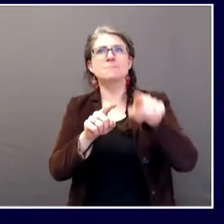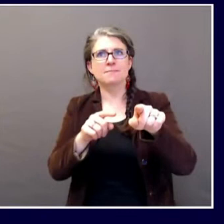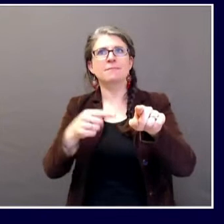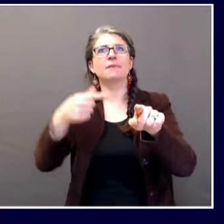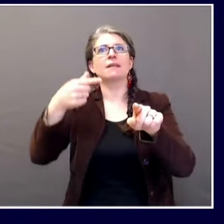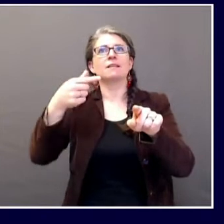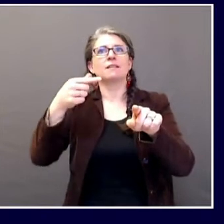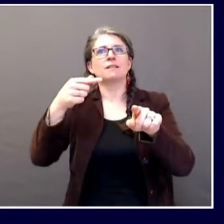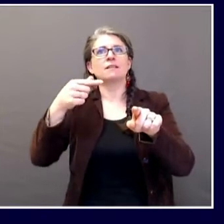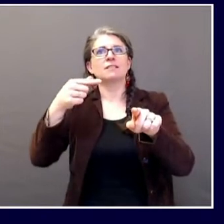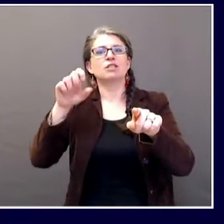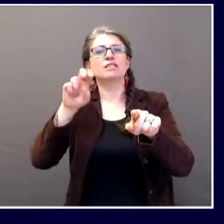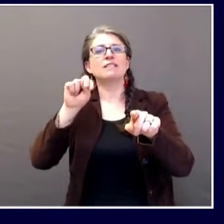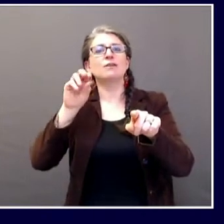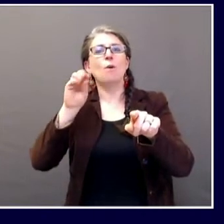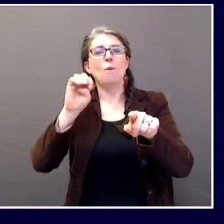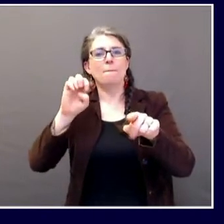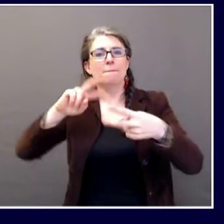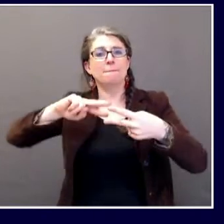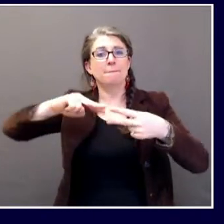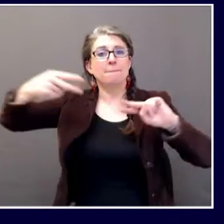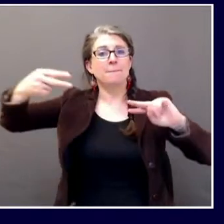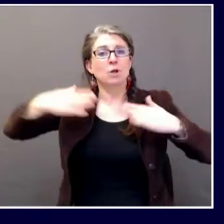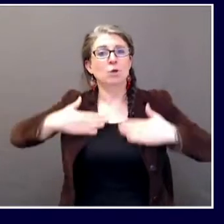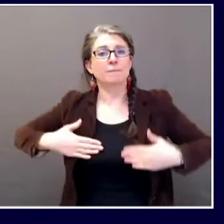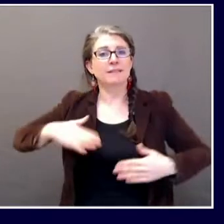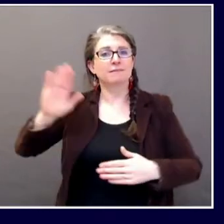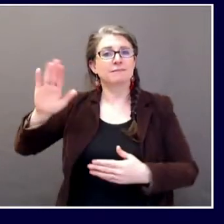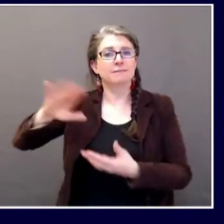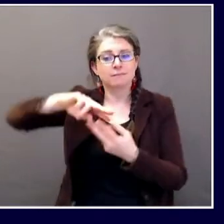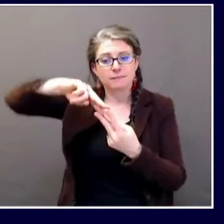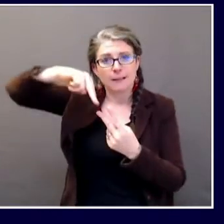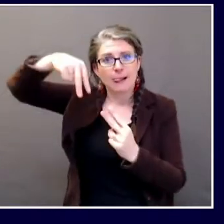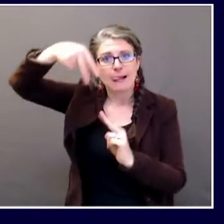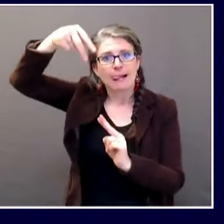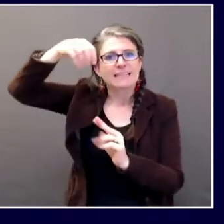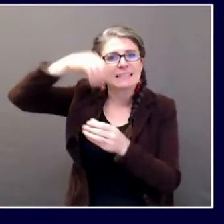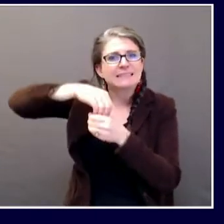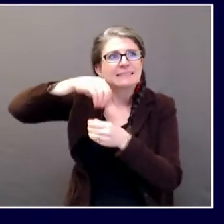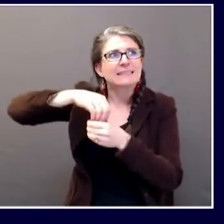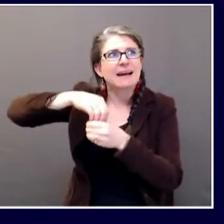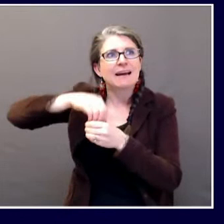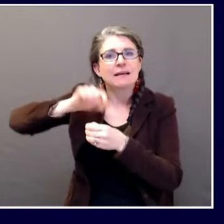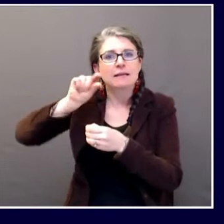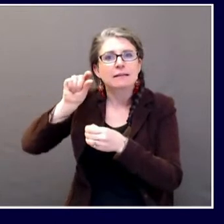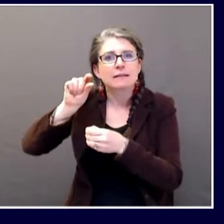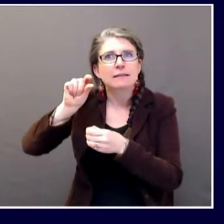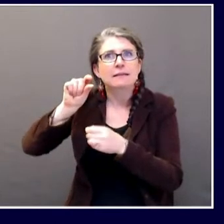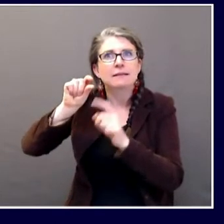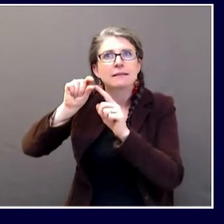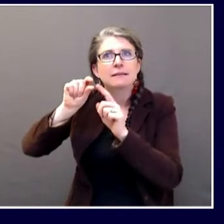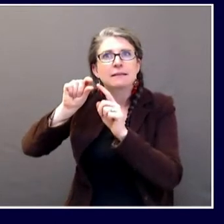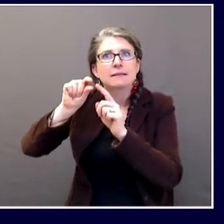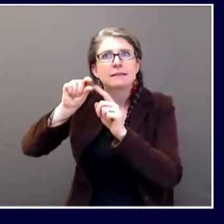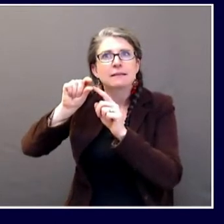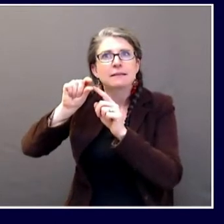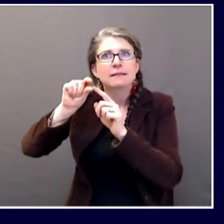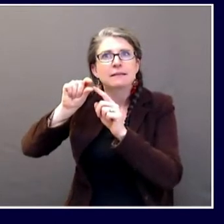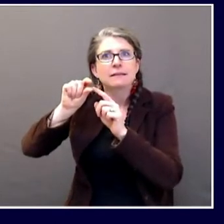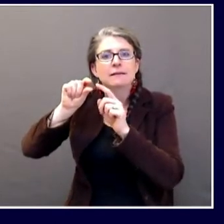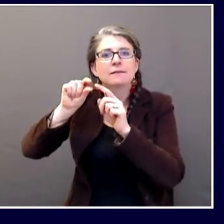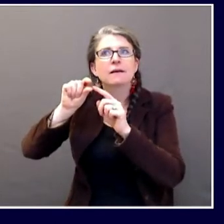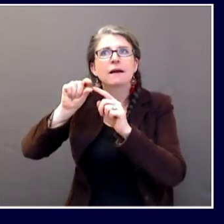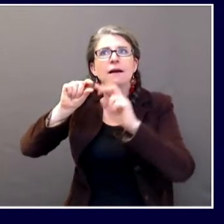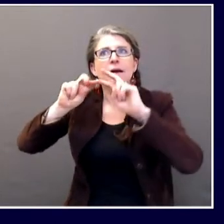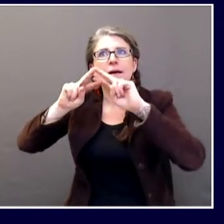there any plan for Maine to work with the US CDC in doing